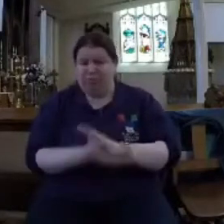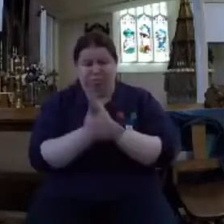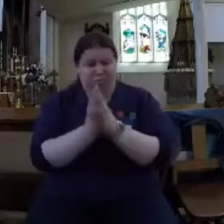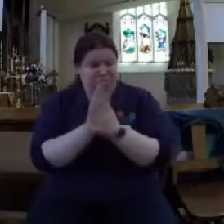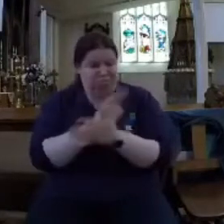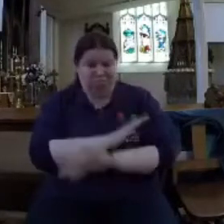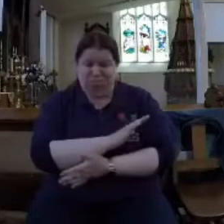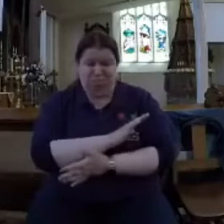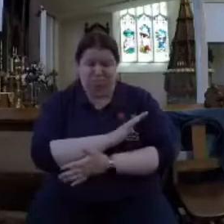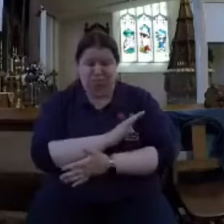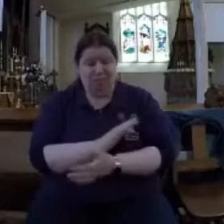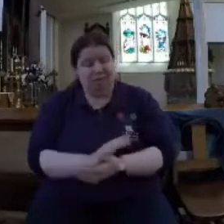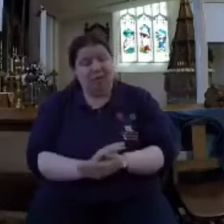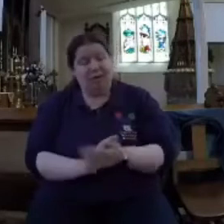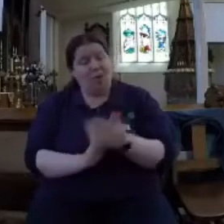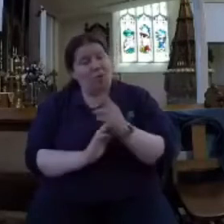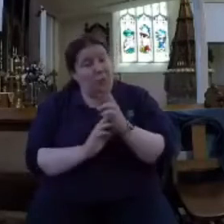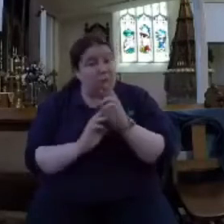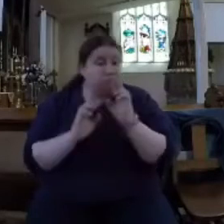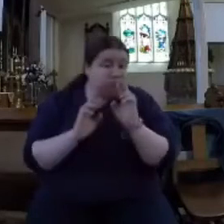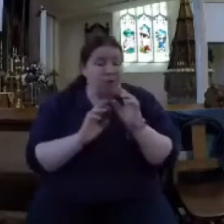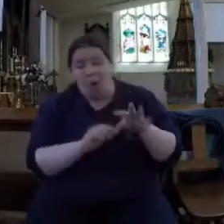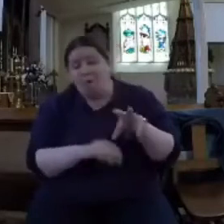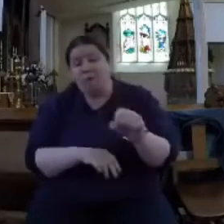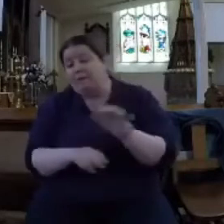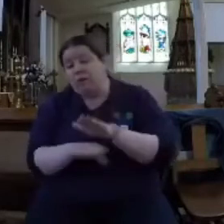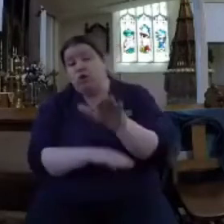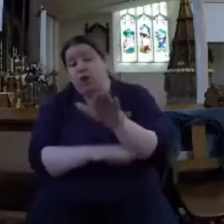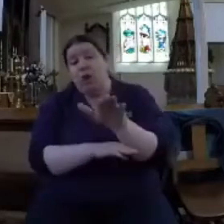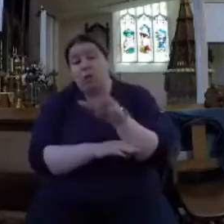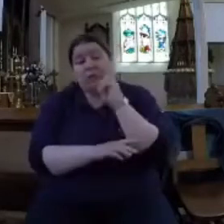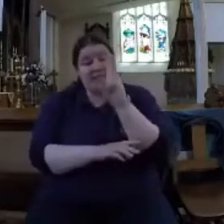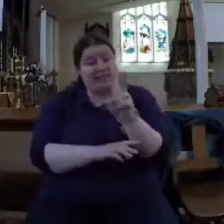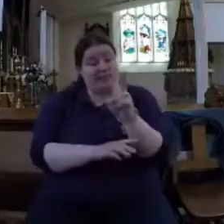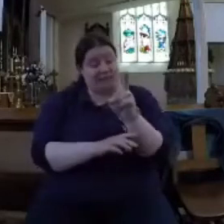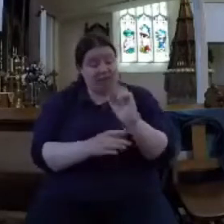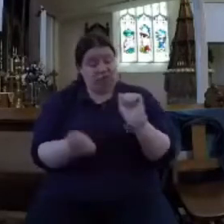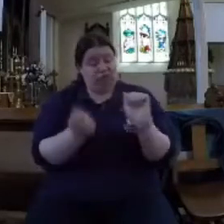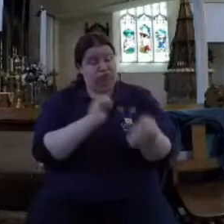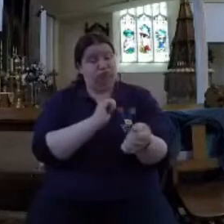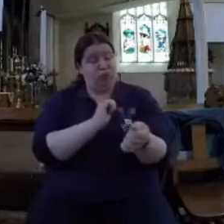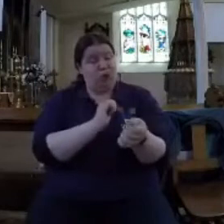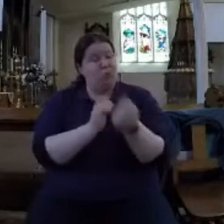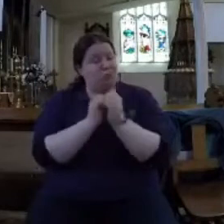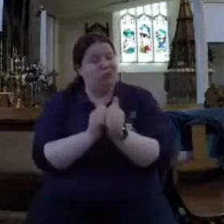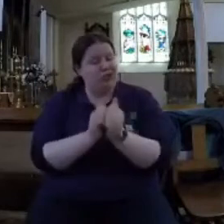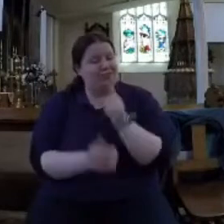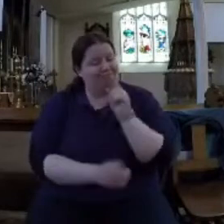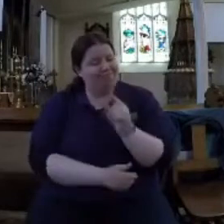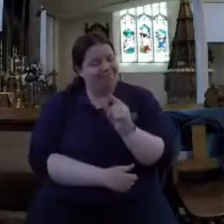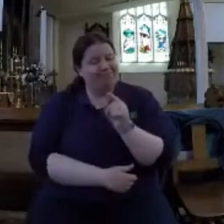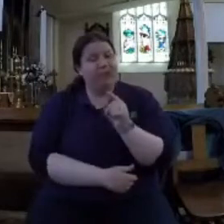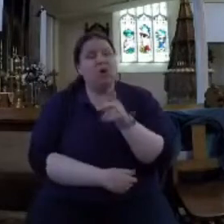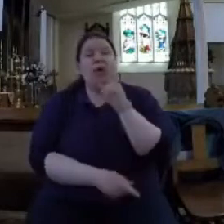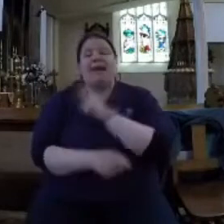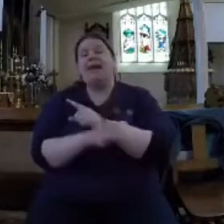us appreciate God's transformation through all of this story. But next week, we're going to look